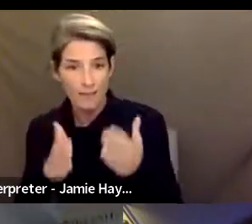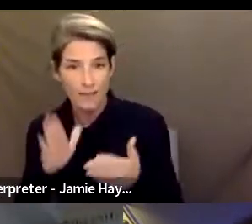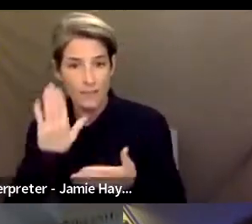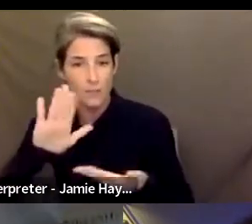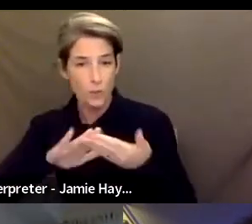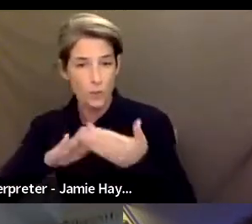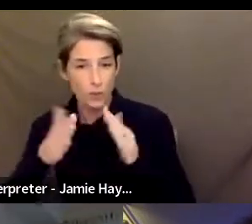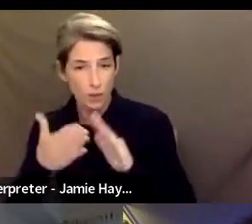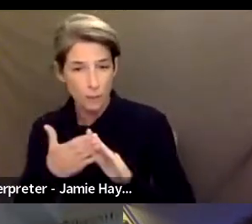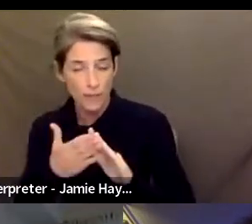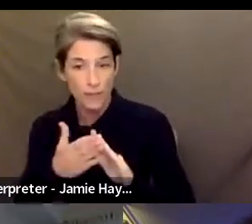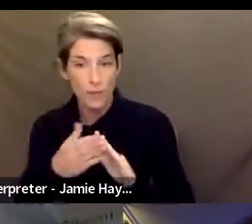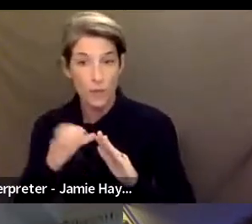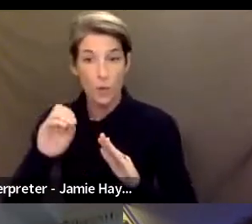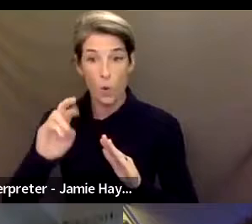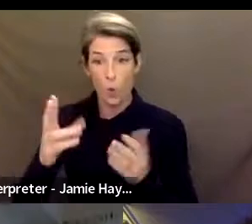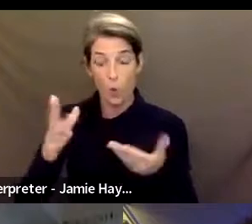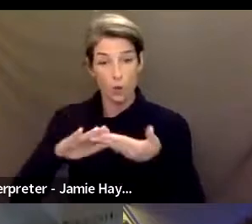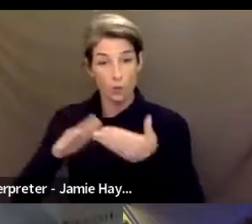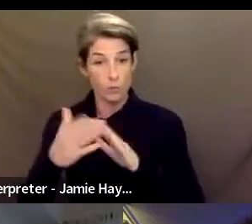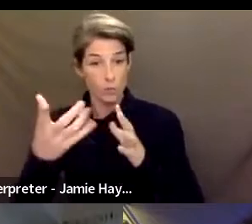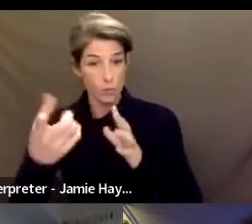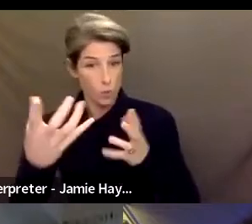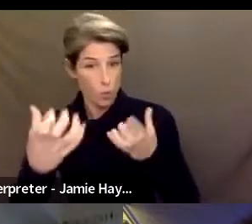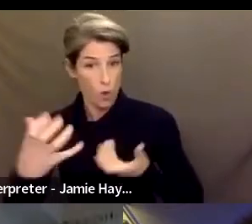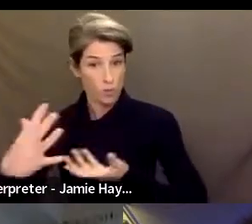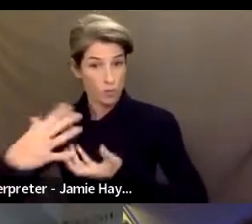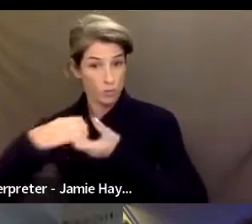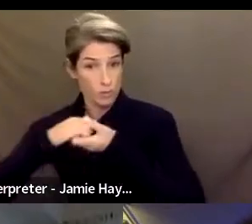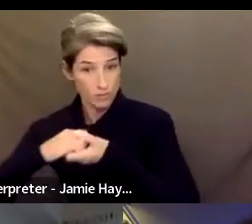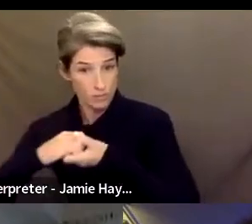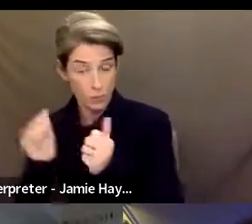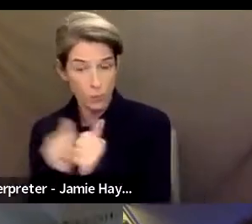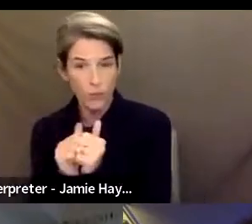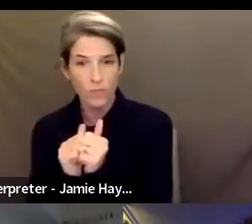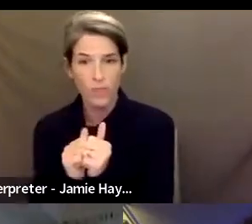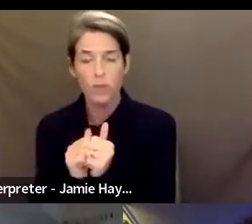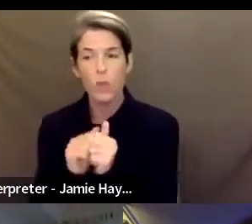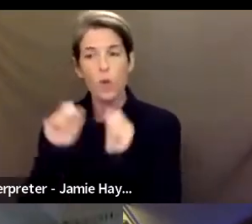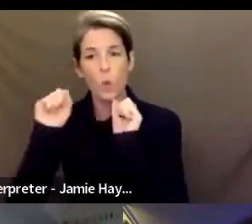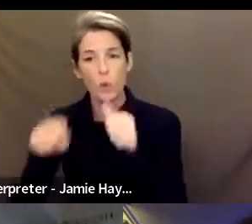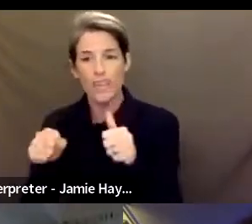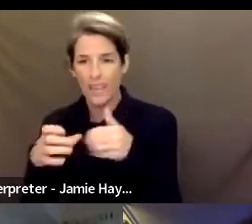with who can help point you in that right direction.